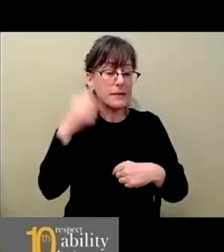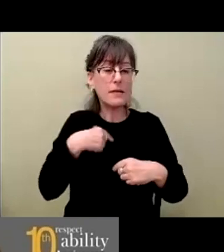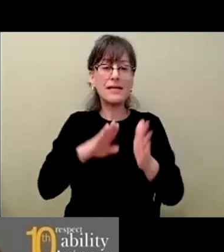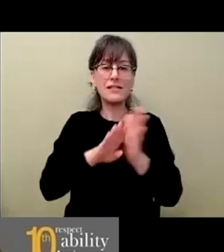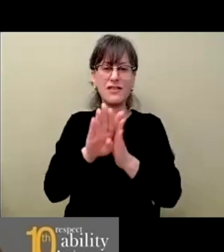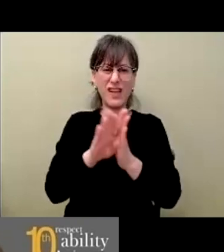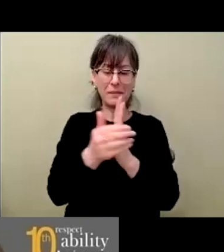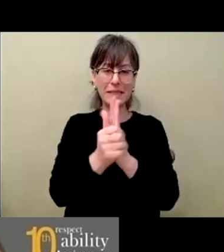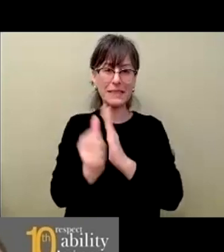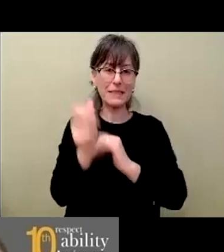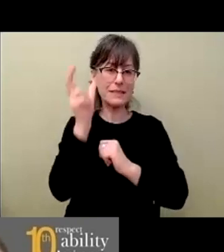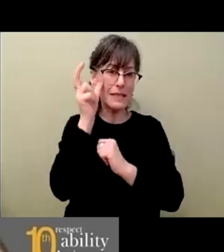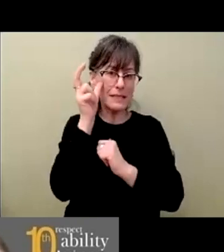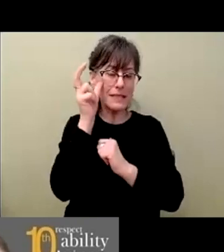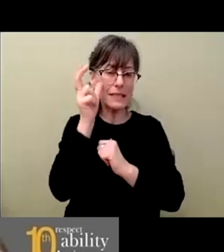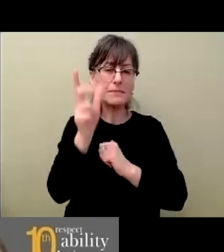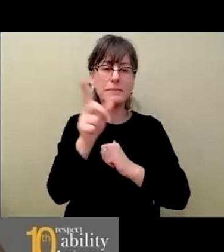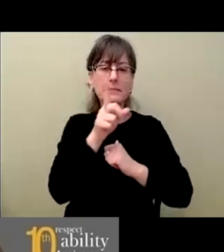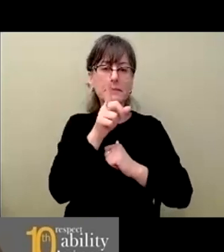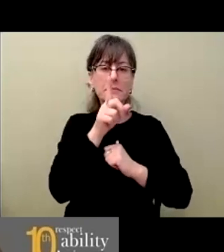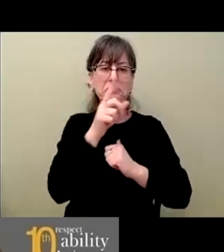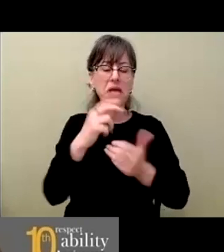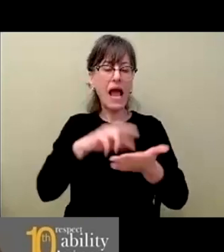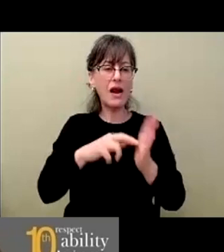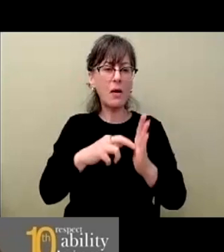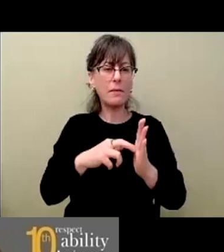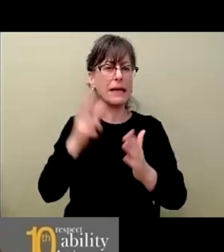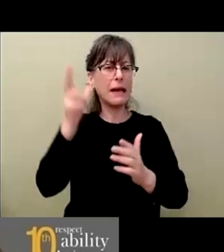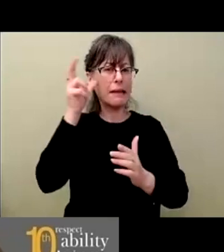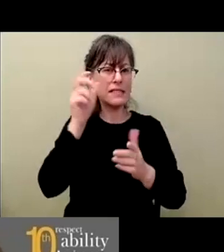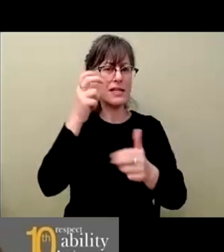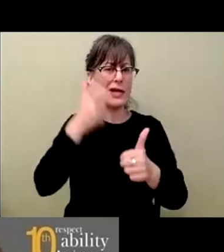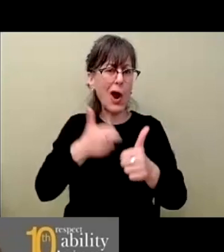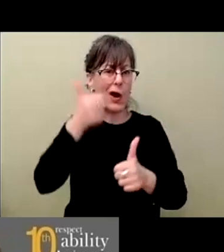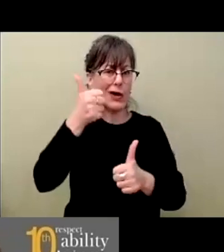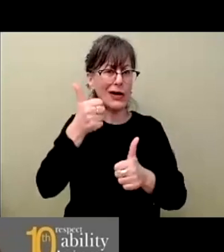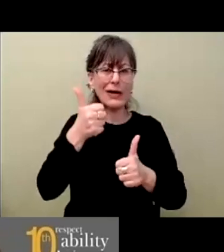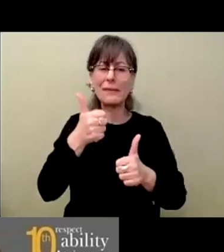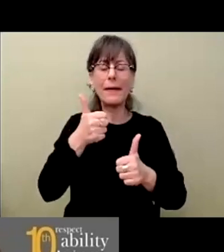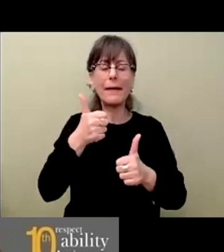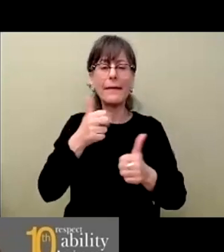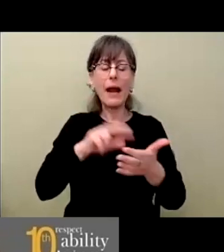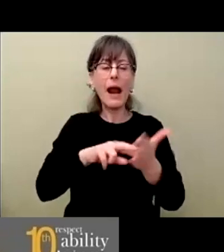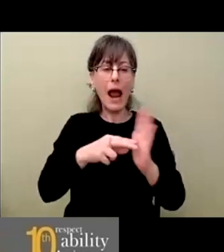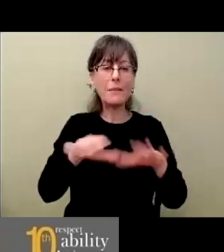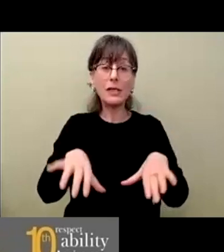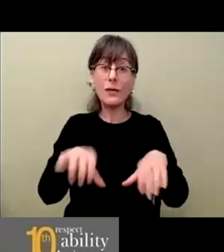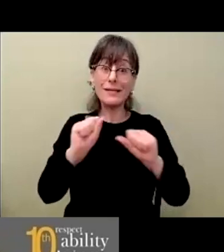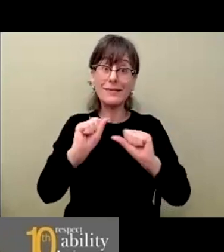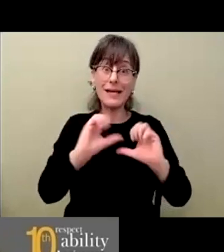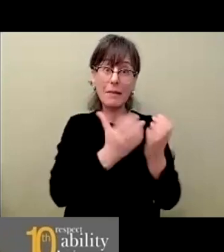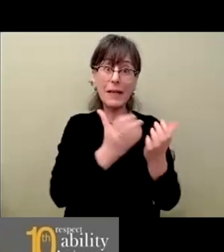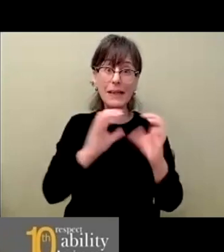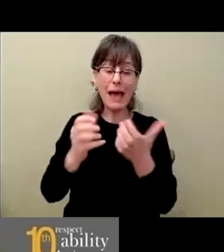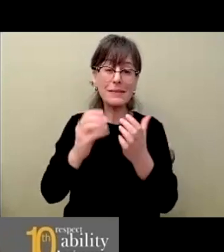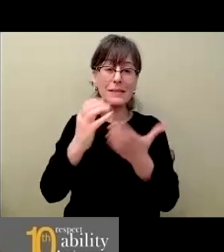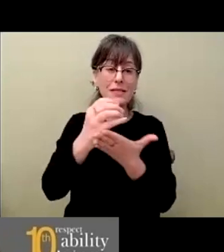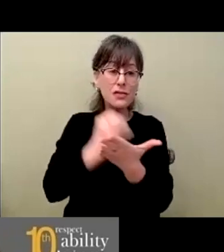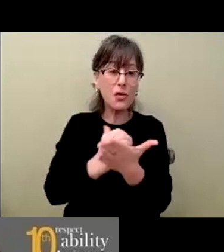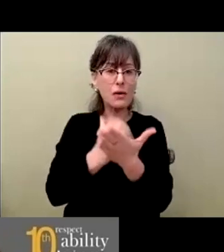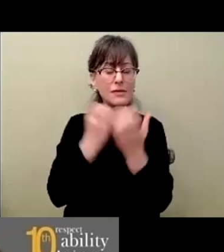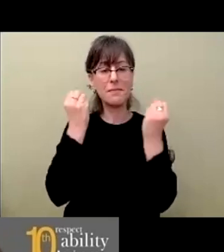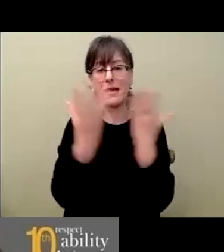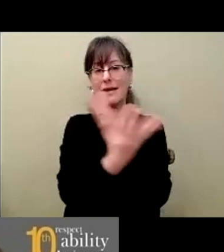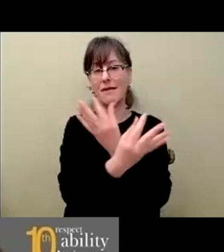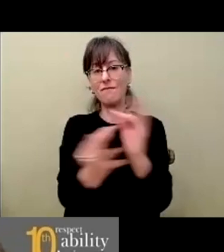I do not mean just trying to listen harder. I mean actually taking classes or courses. There are lots of free ones